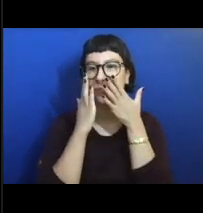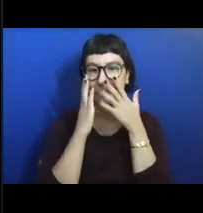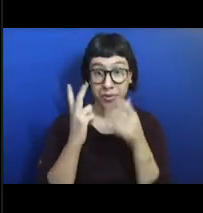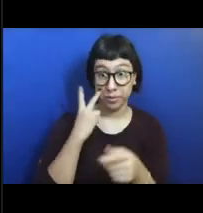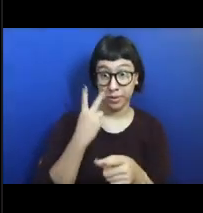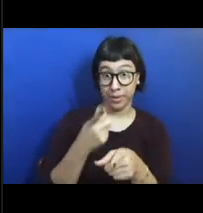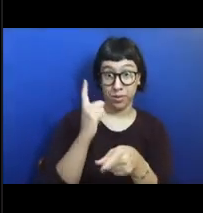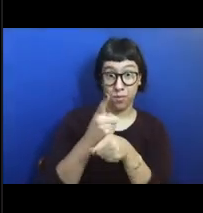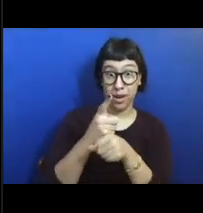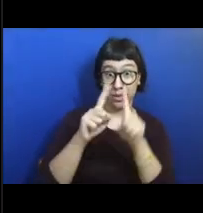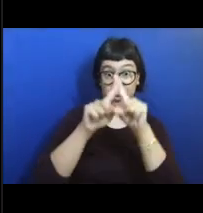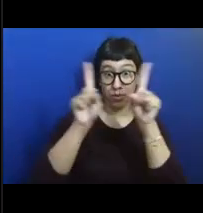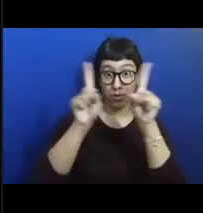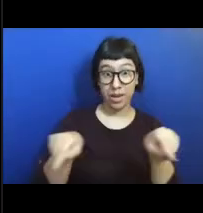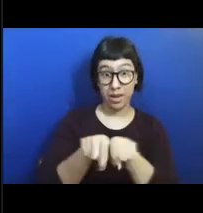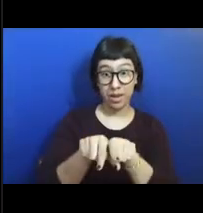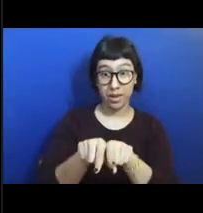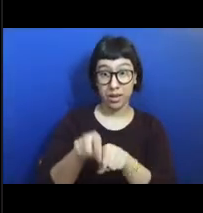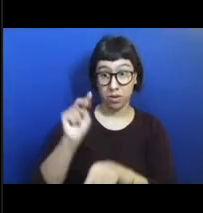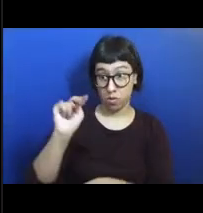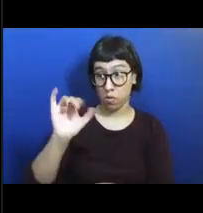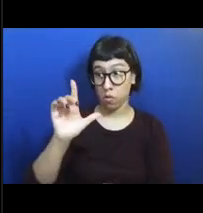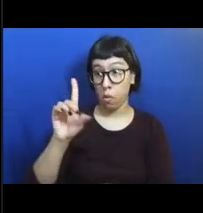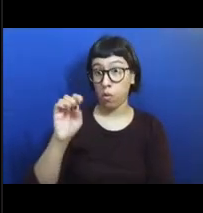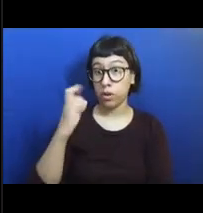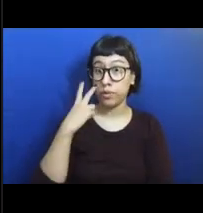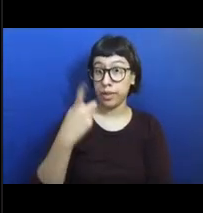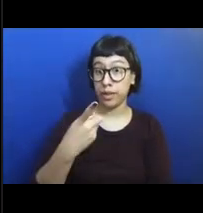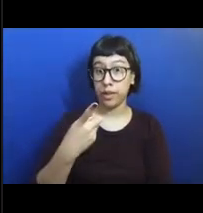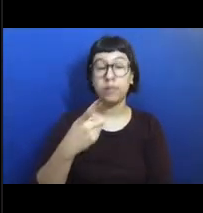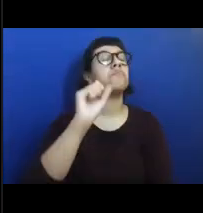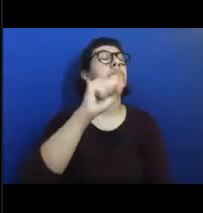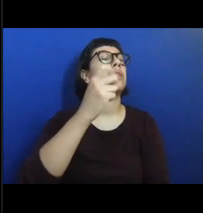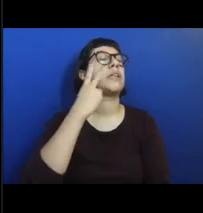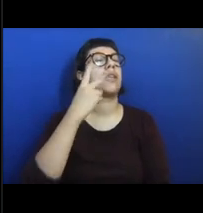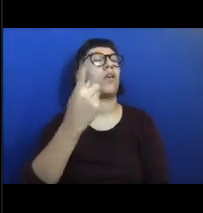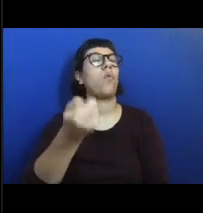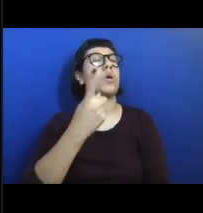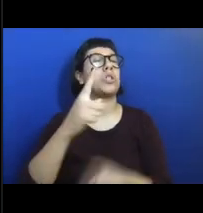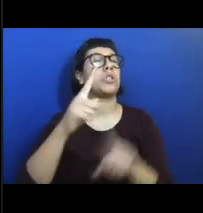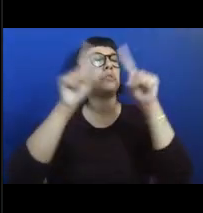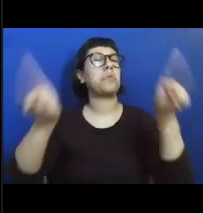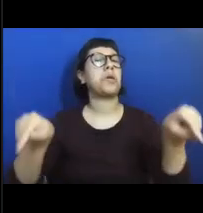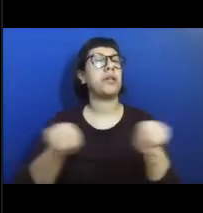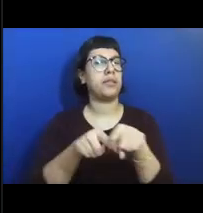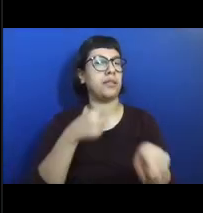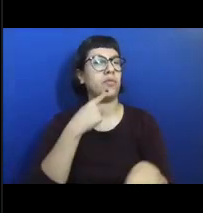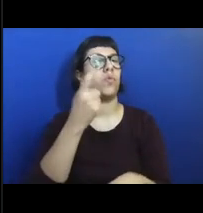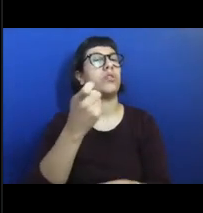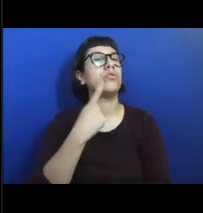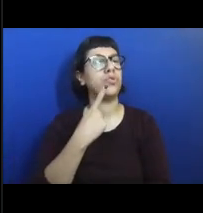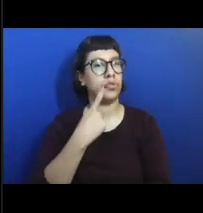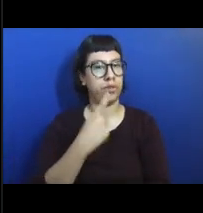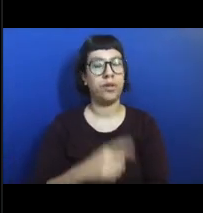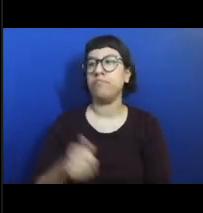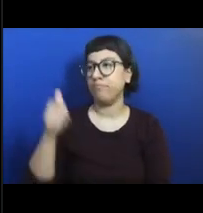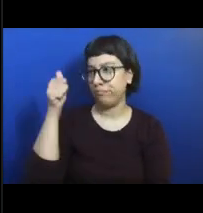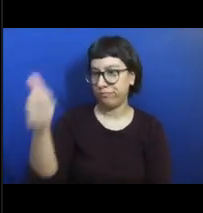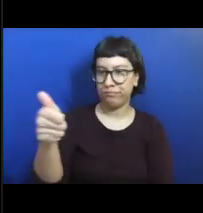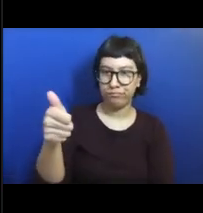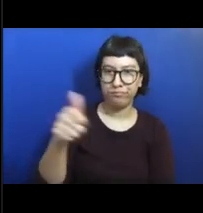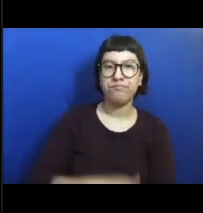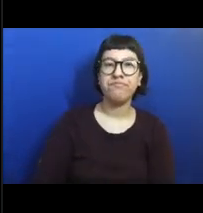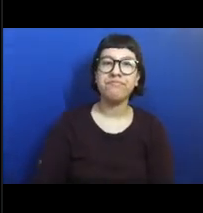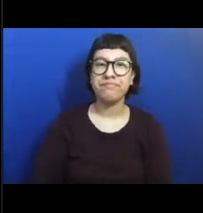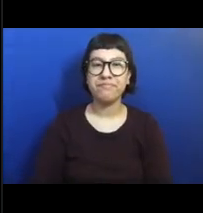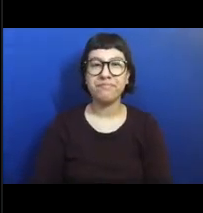you're seeing the right screen again. I'll just double check with you, Nicole. I'm looking at a question Green, yep. All right.